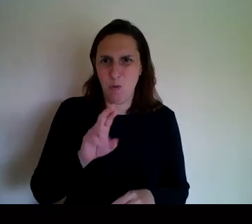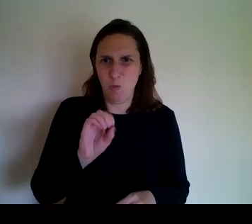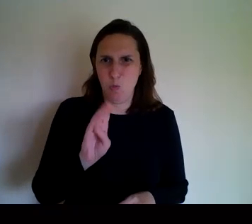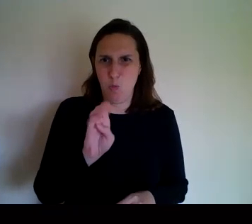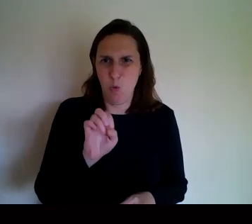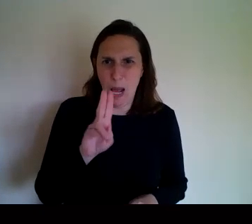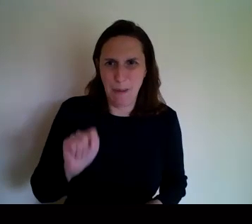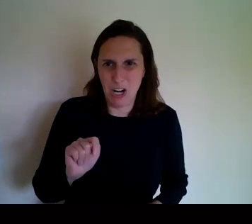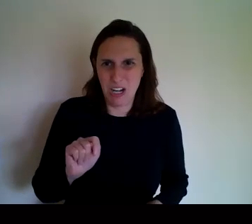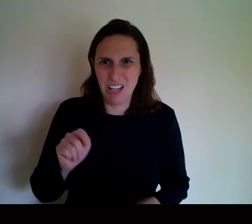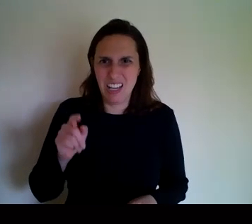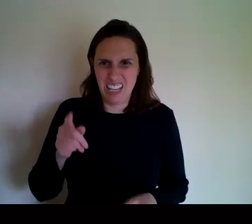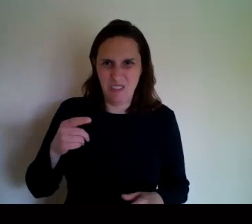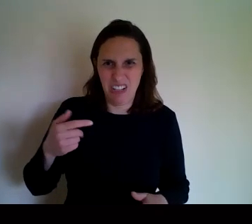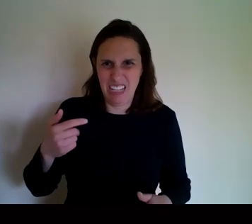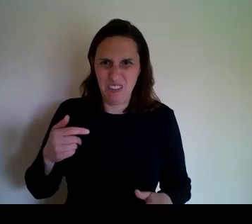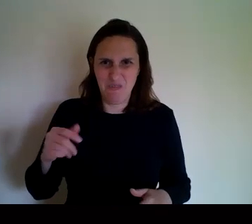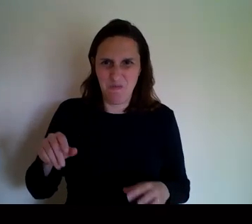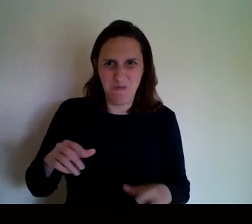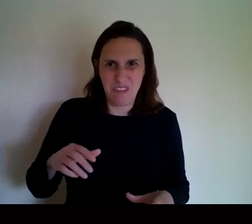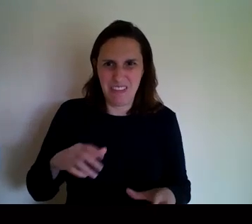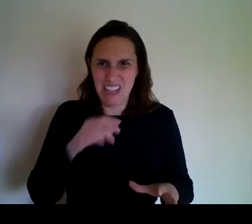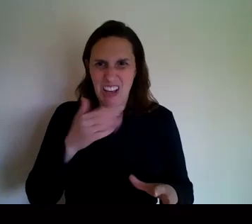So this multiplication becomes